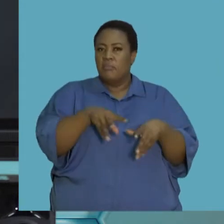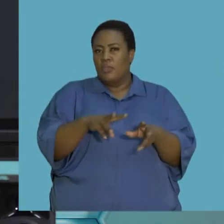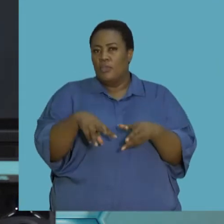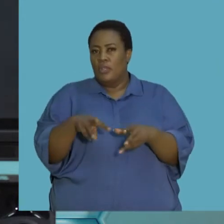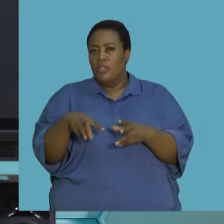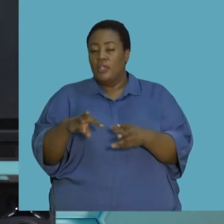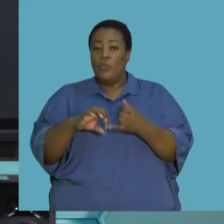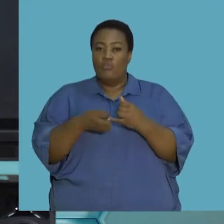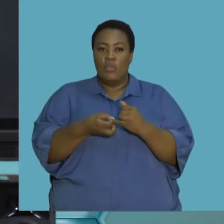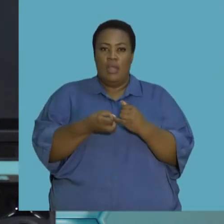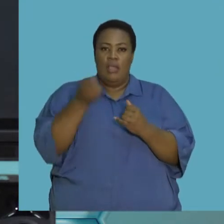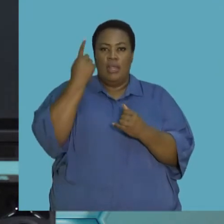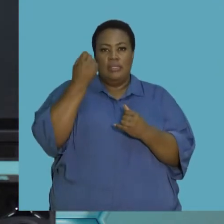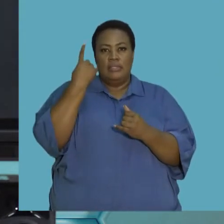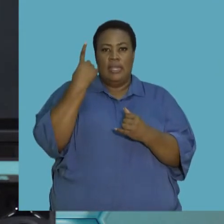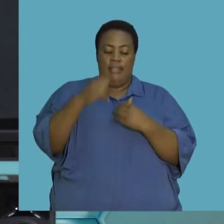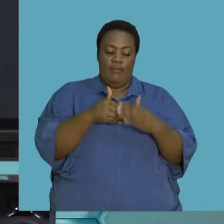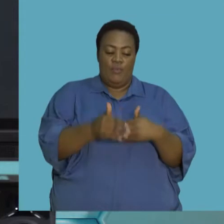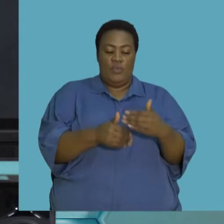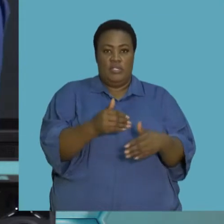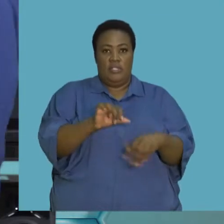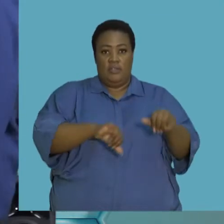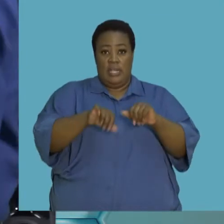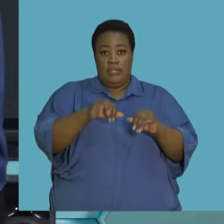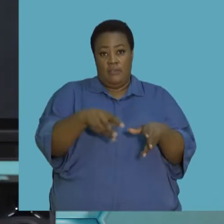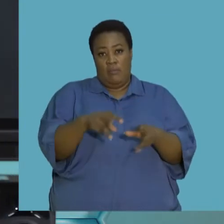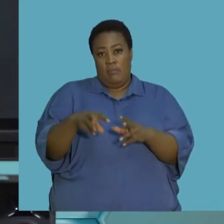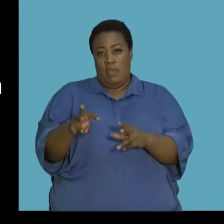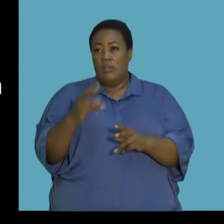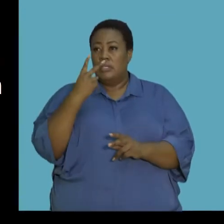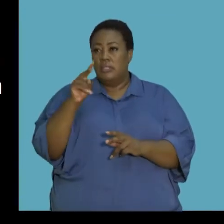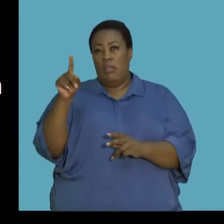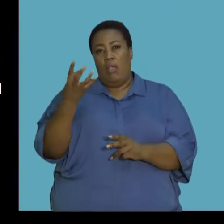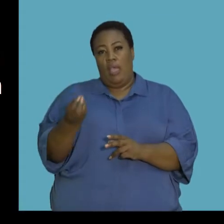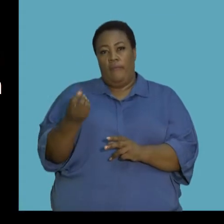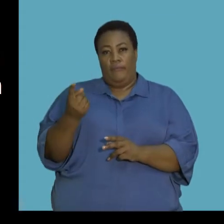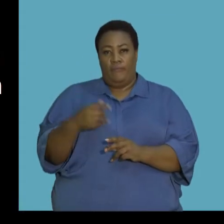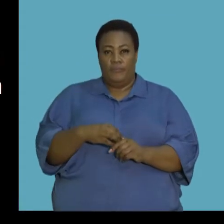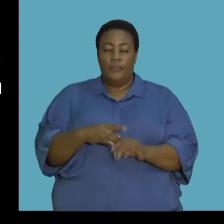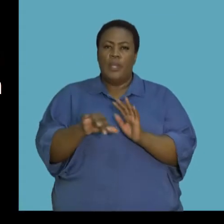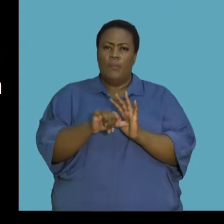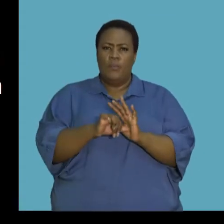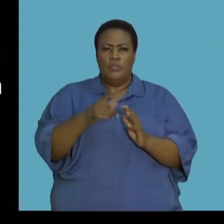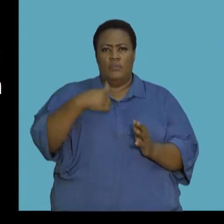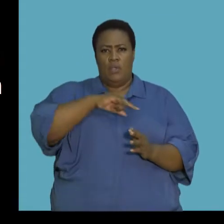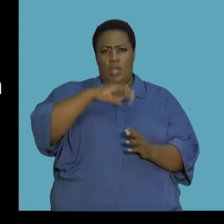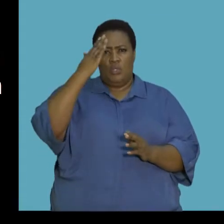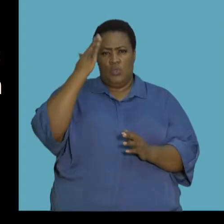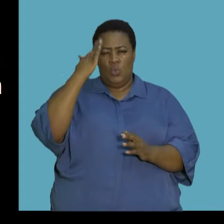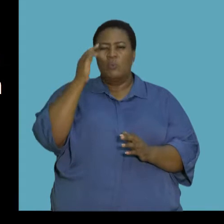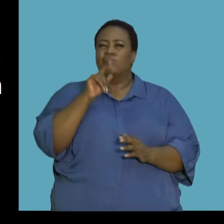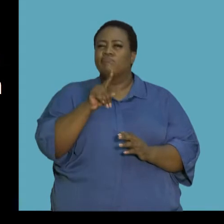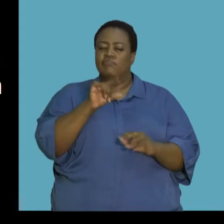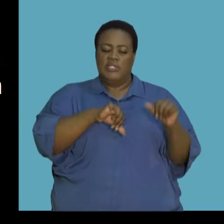understand the process of scientific method. So let's look at what we've got on the slide. So it's important for us to know what is